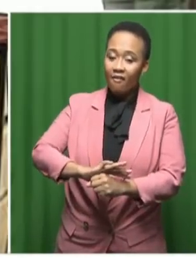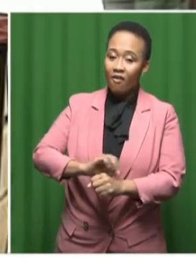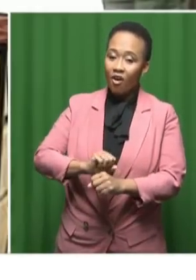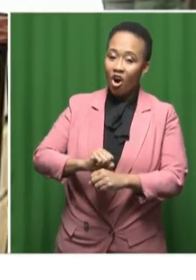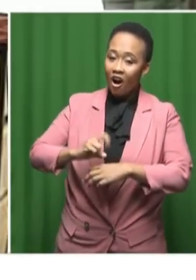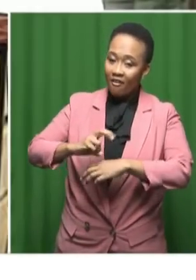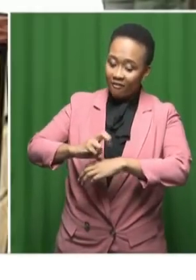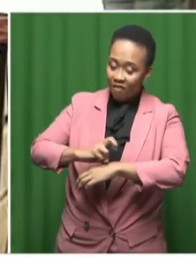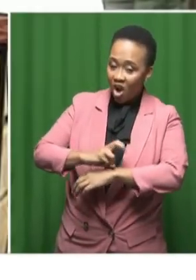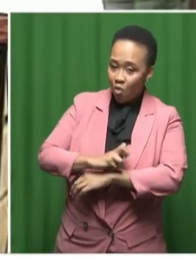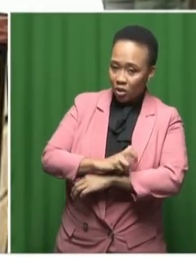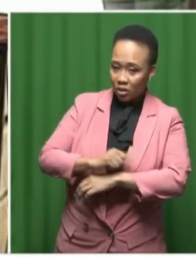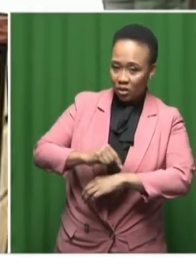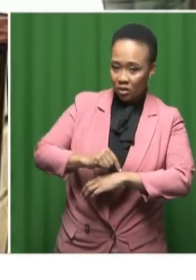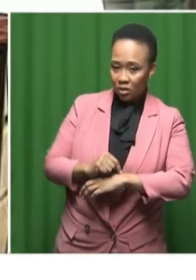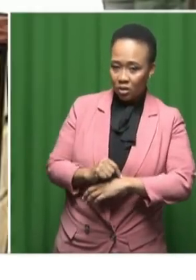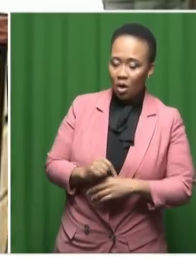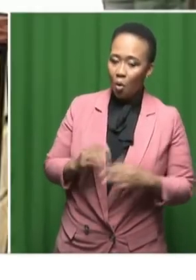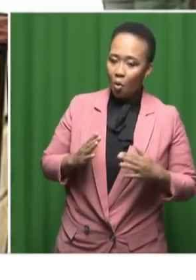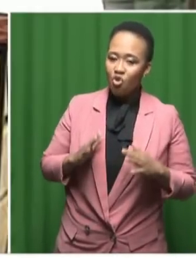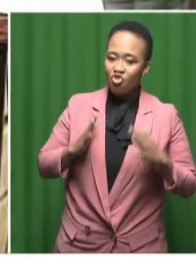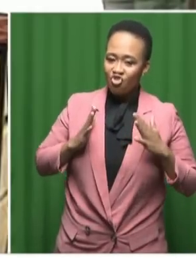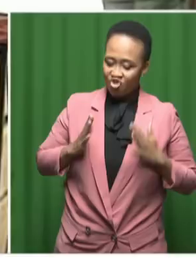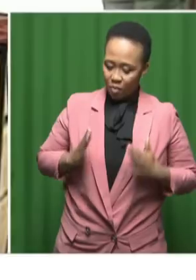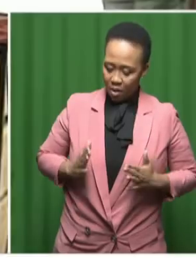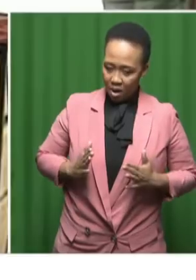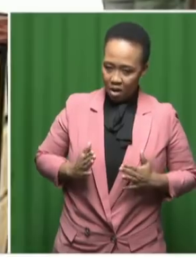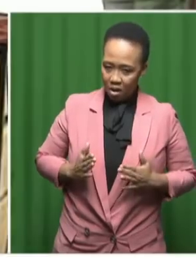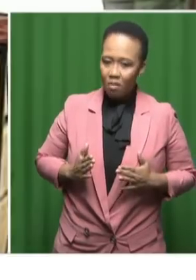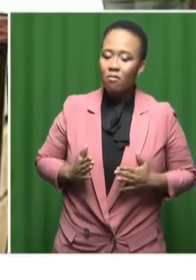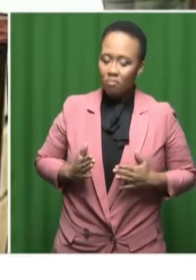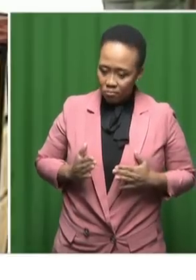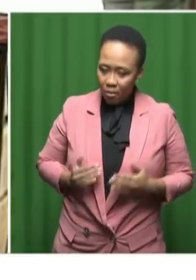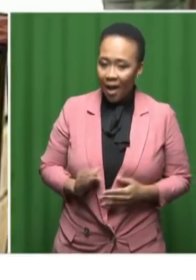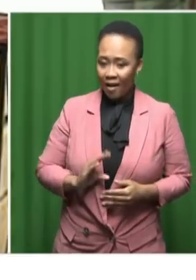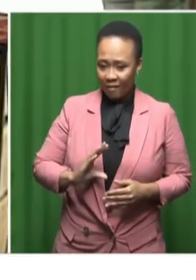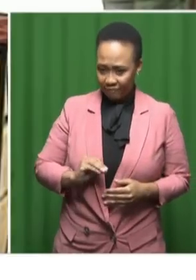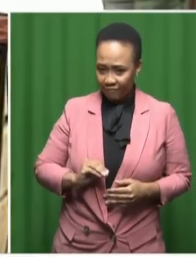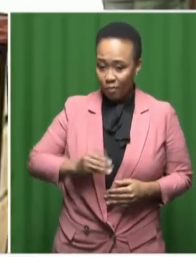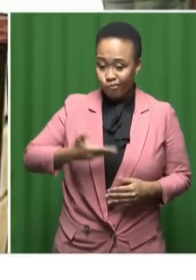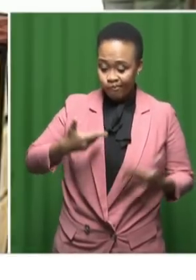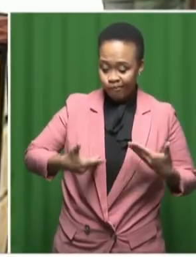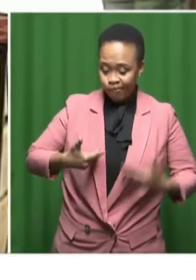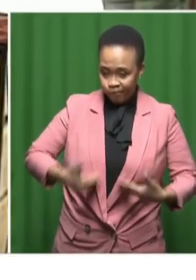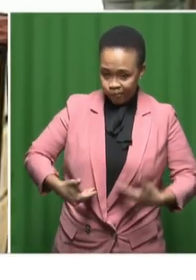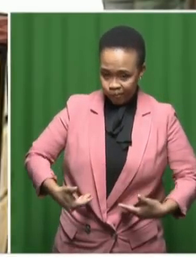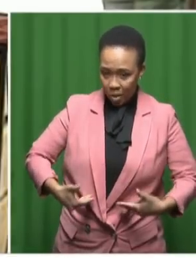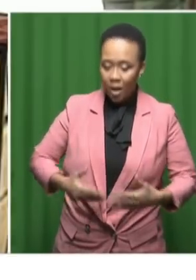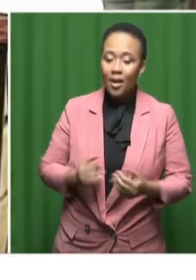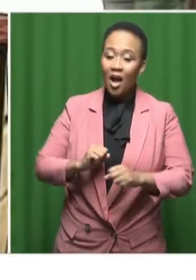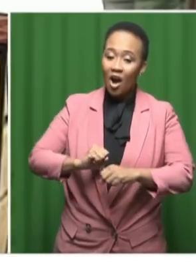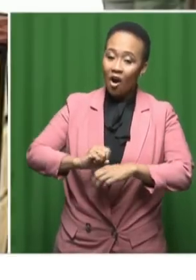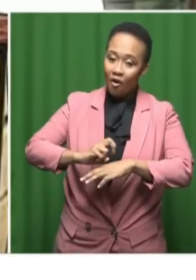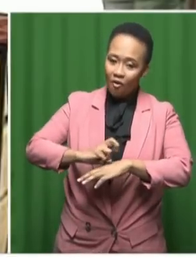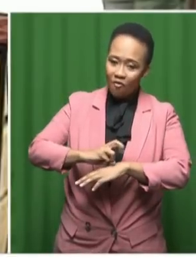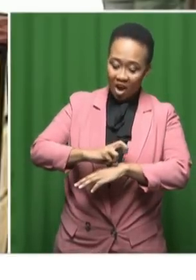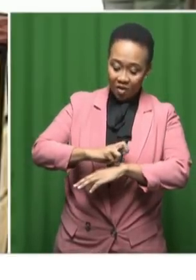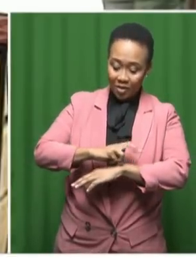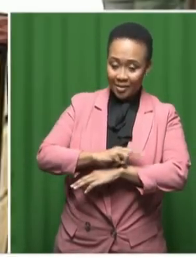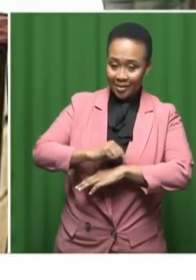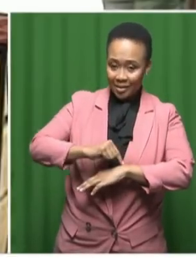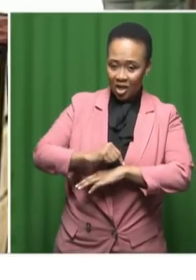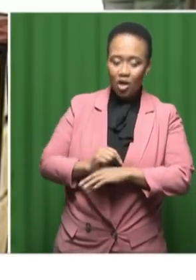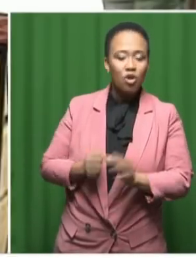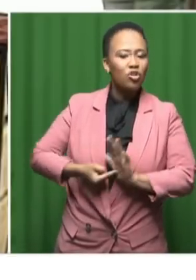is very much around the human beings. It's spreading very freely among one human to the other. The virus is showing affinity